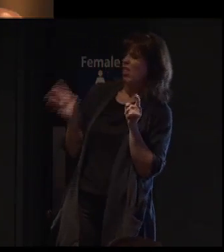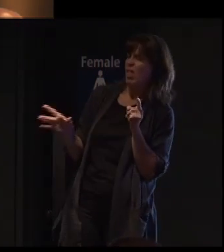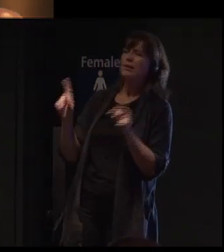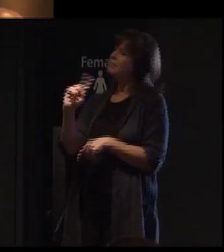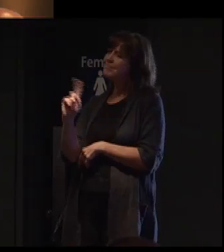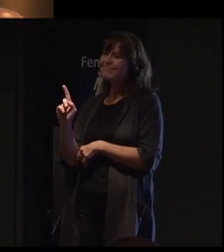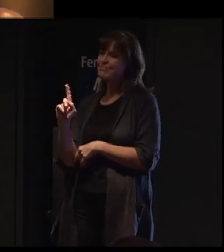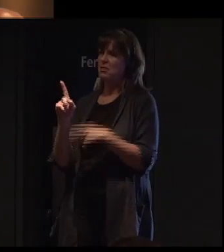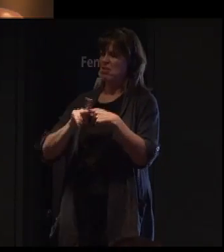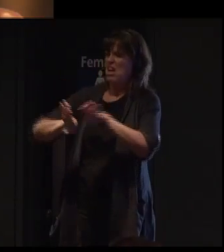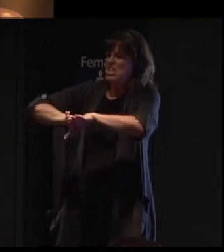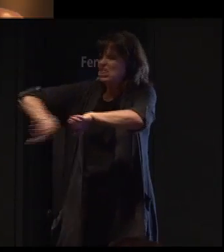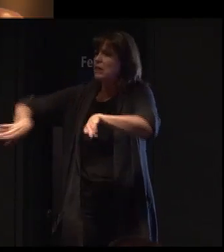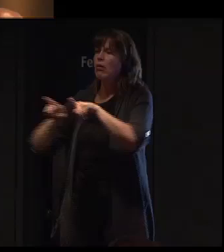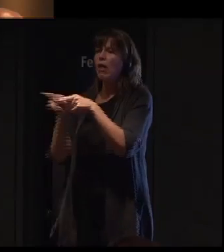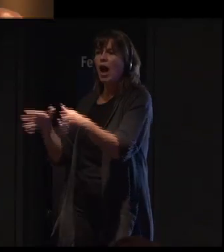approach by segregating fan groups.